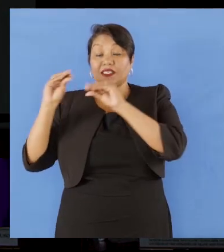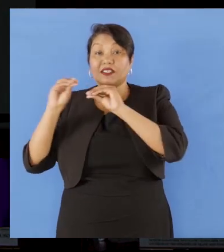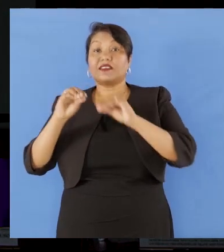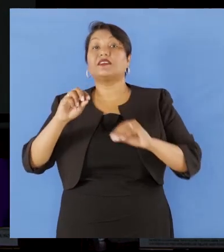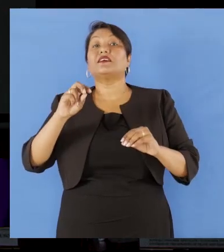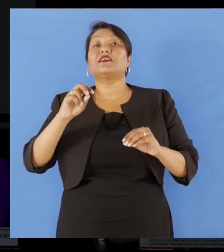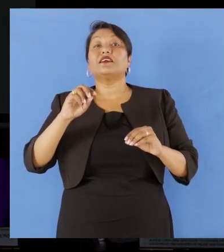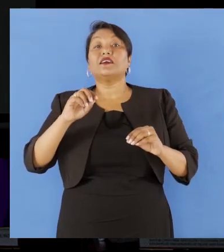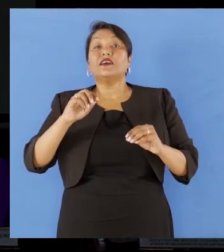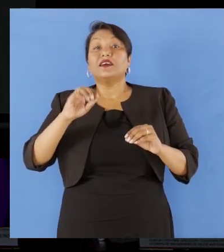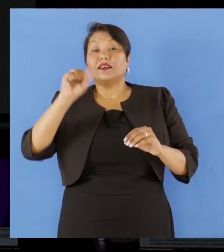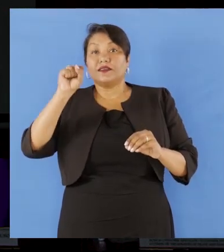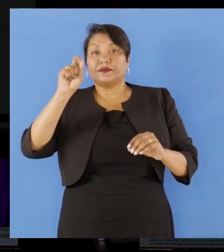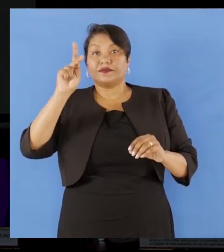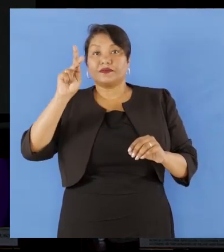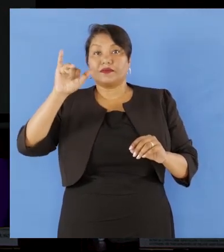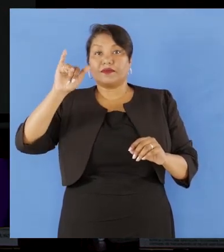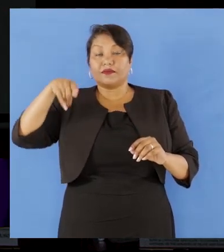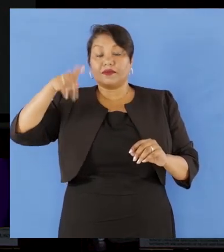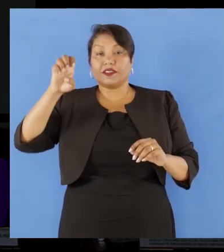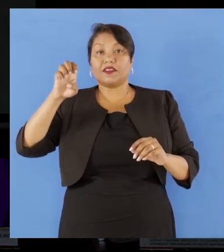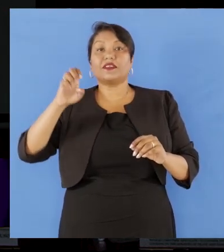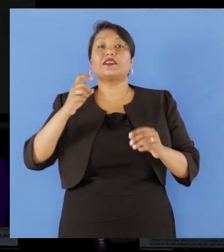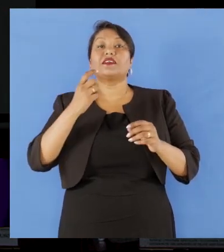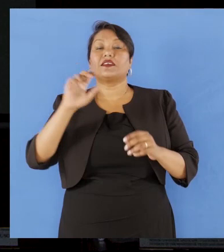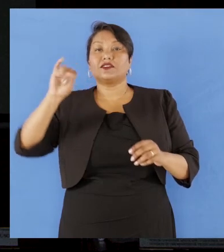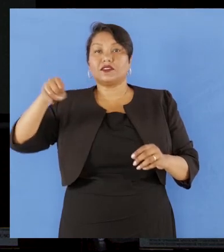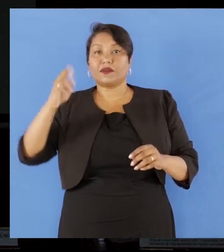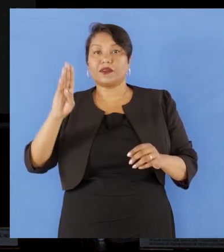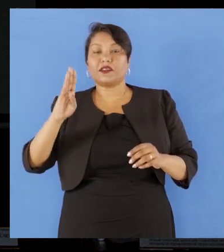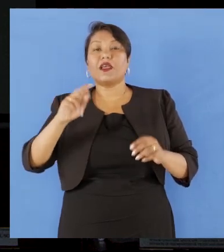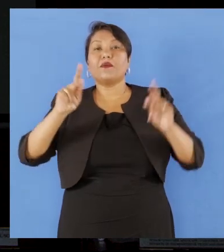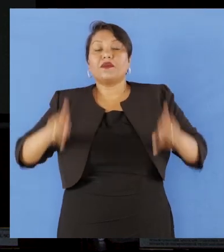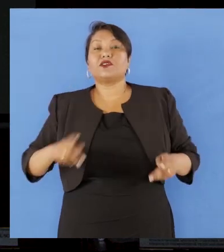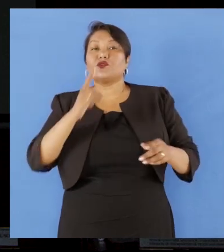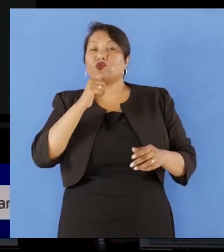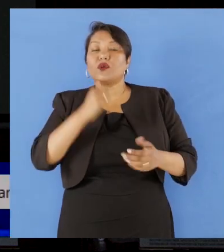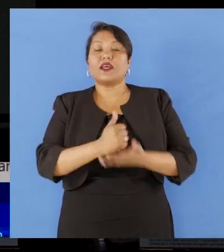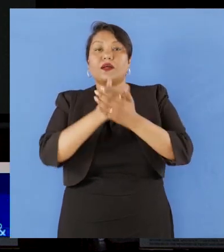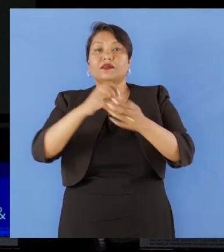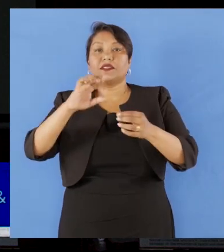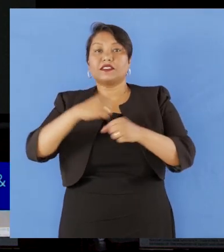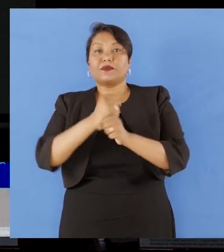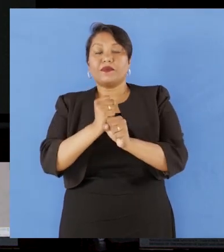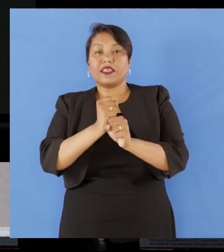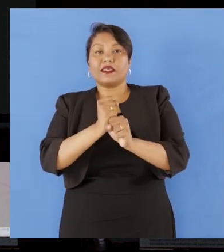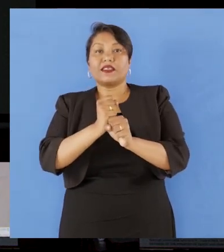colleague, James Brown, who is one of the experts here at the FCC, who actually also, among other things,